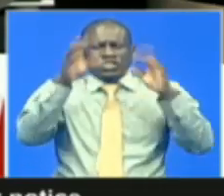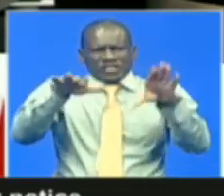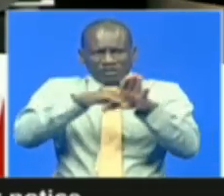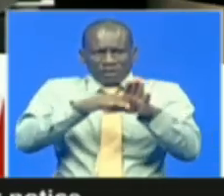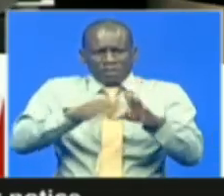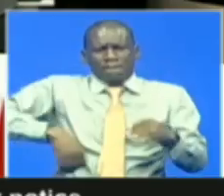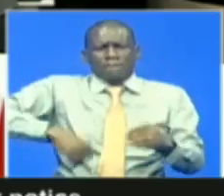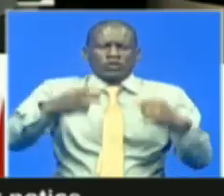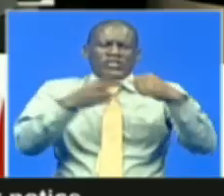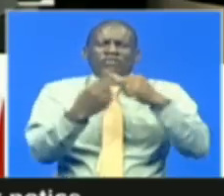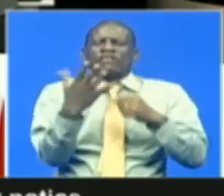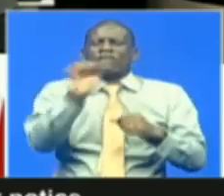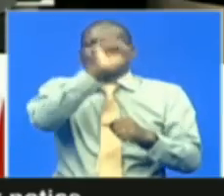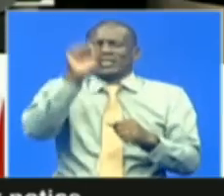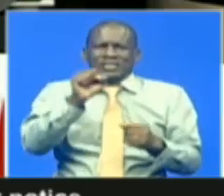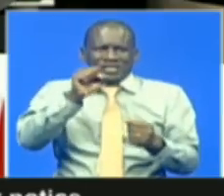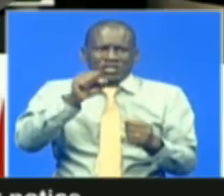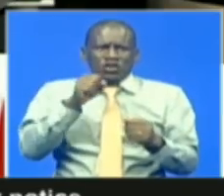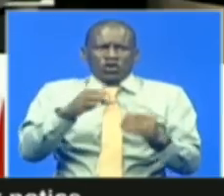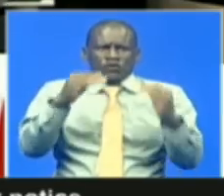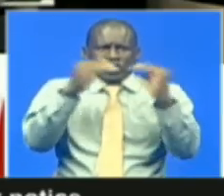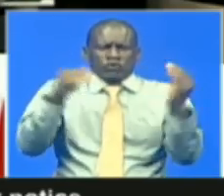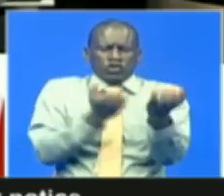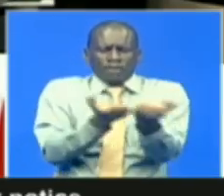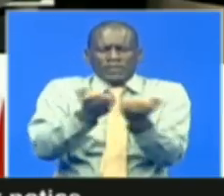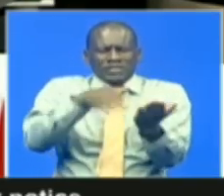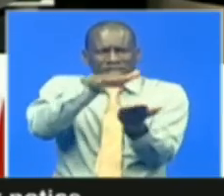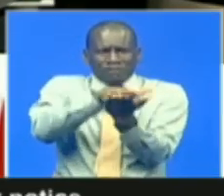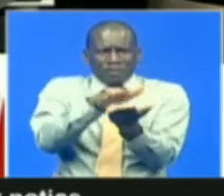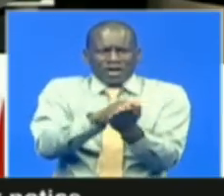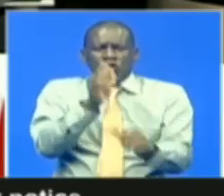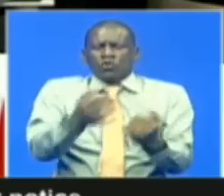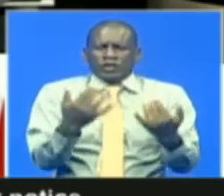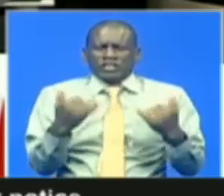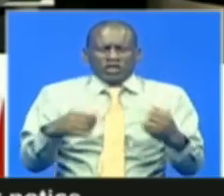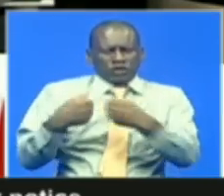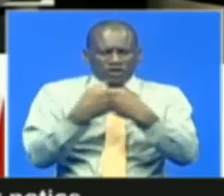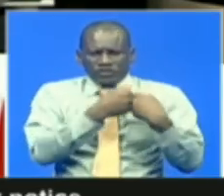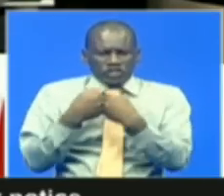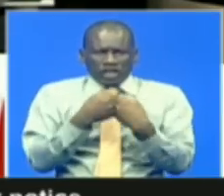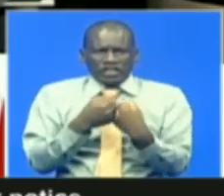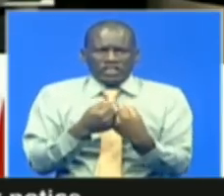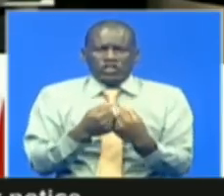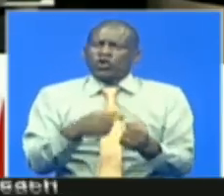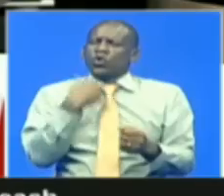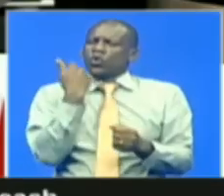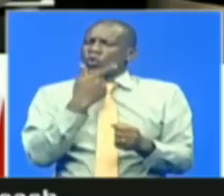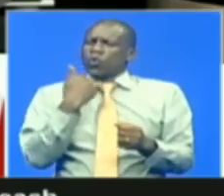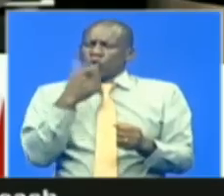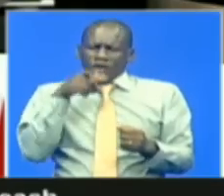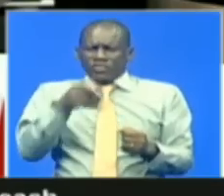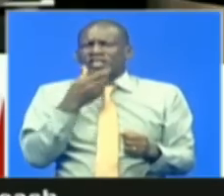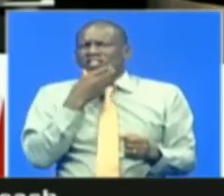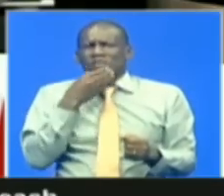bought a 75% stake in Equatorial Commercial Bank, which is now in trouble. So just who is this